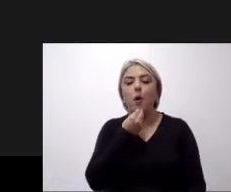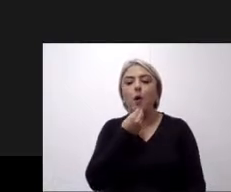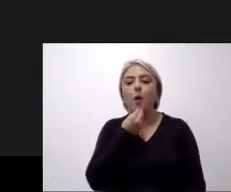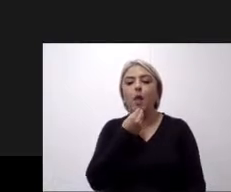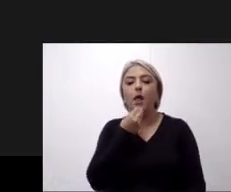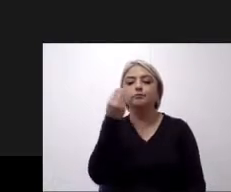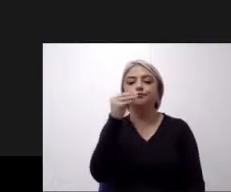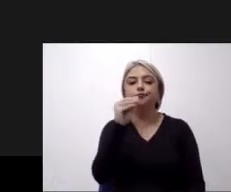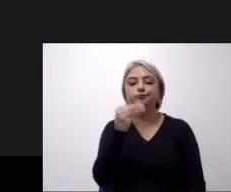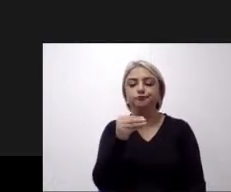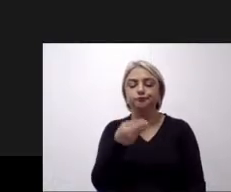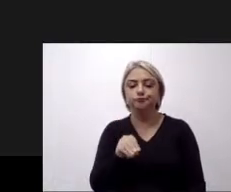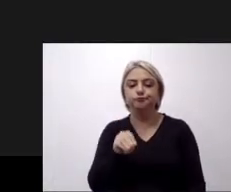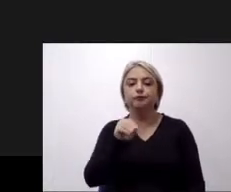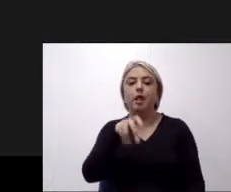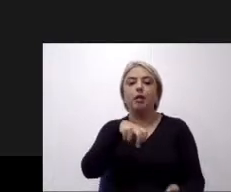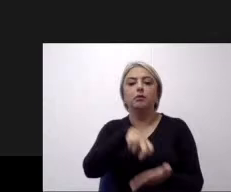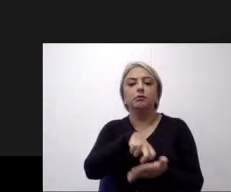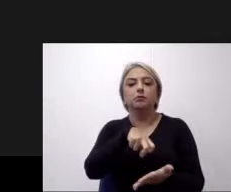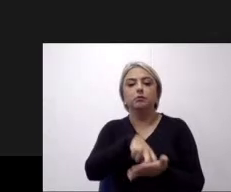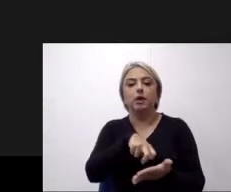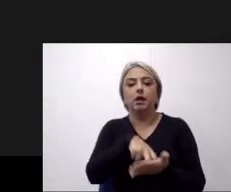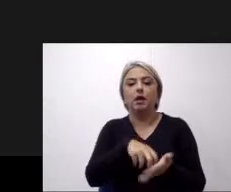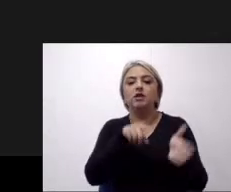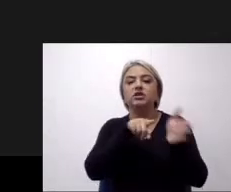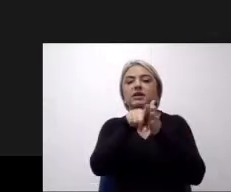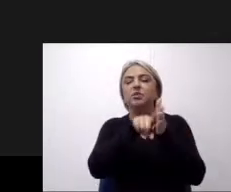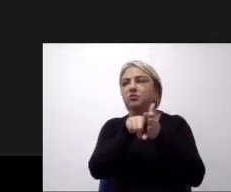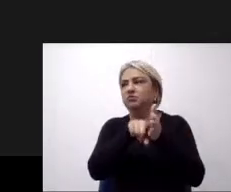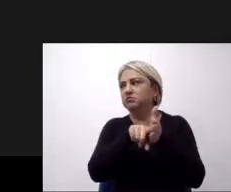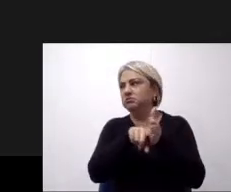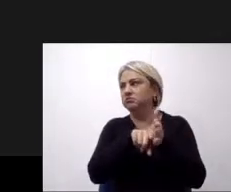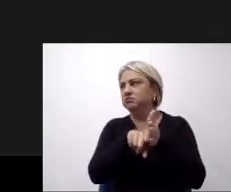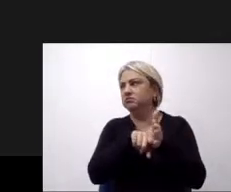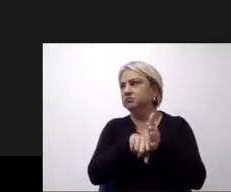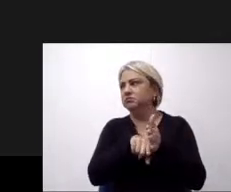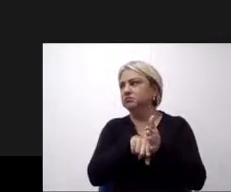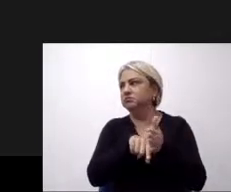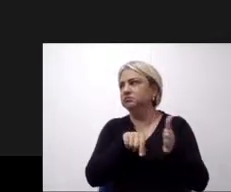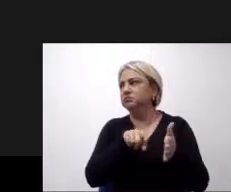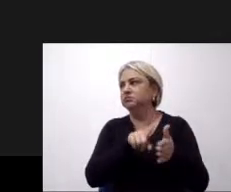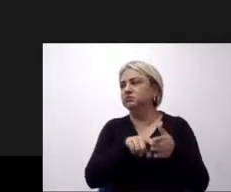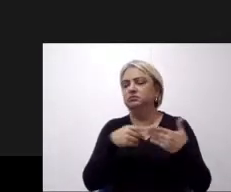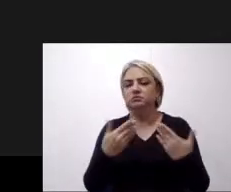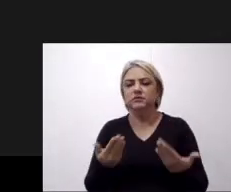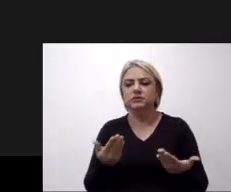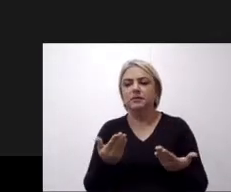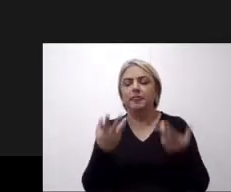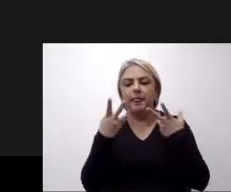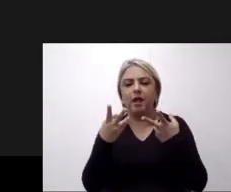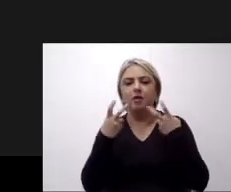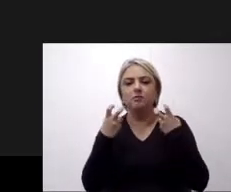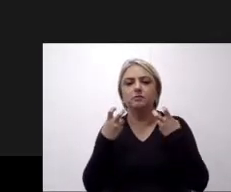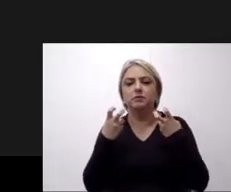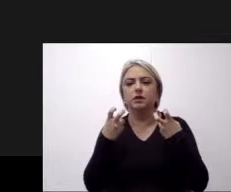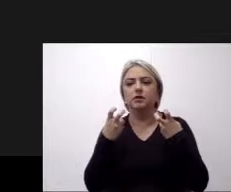Ethnographic research, which enables to observe the working conditions of street-level bureaucrats,